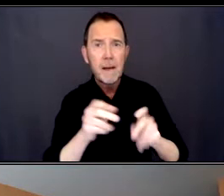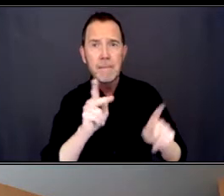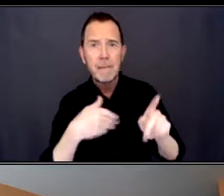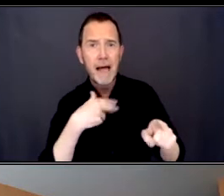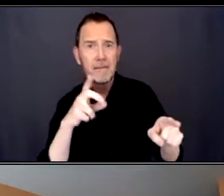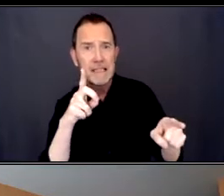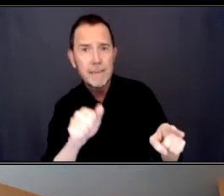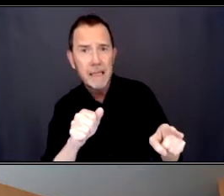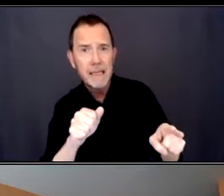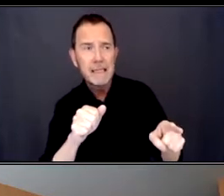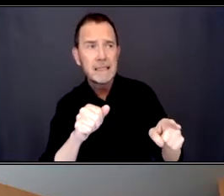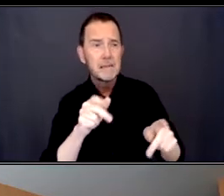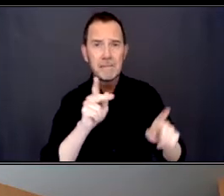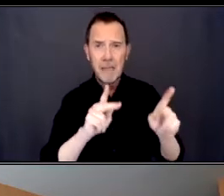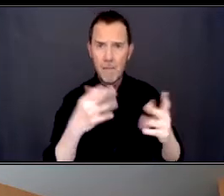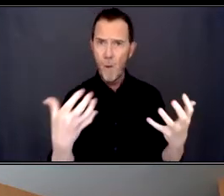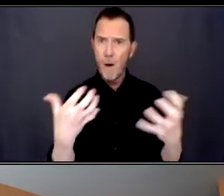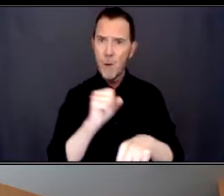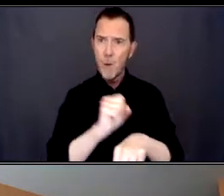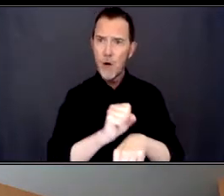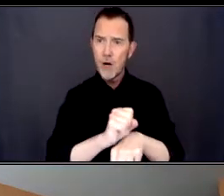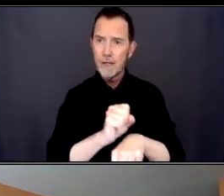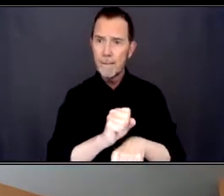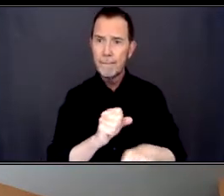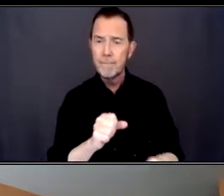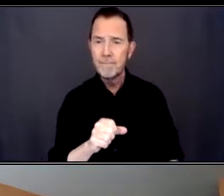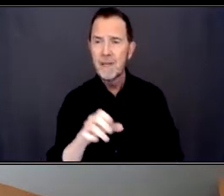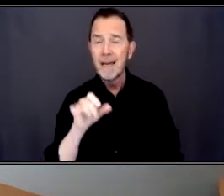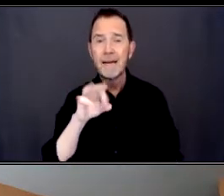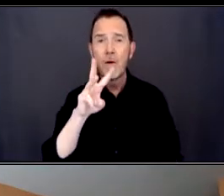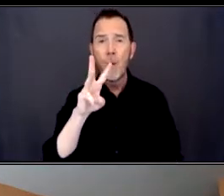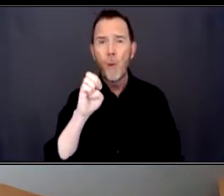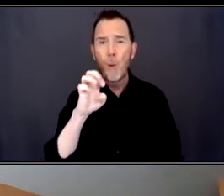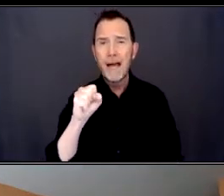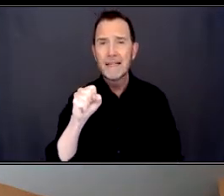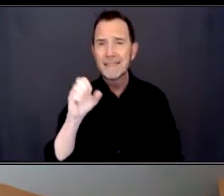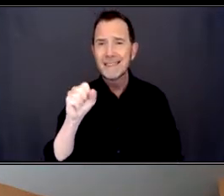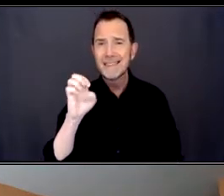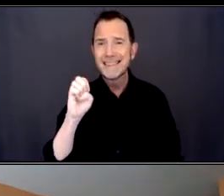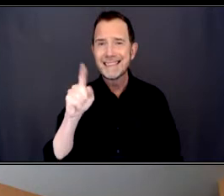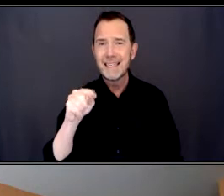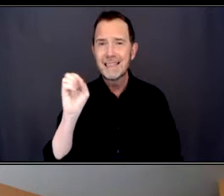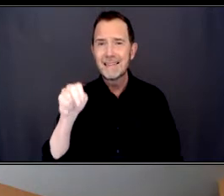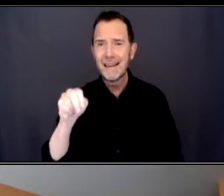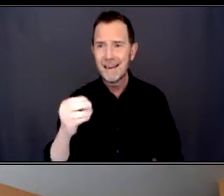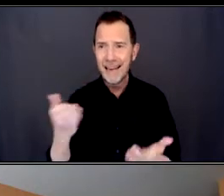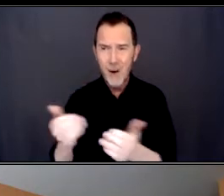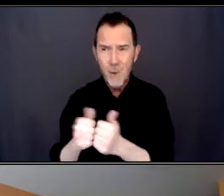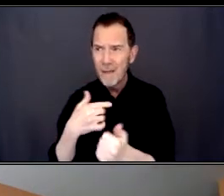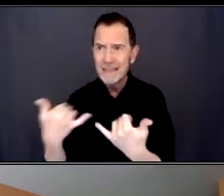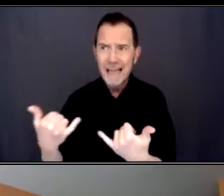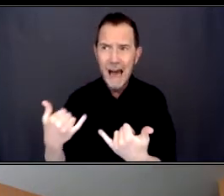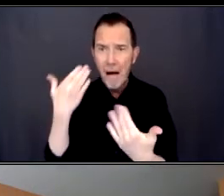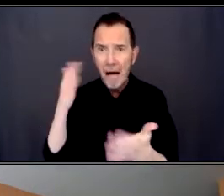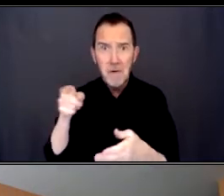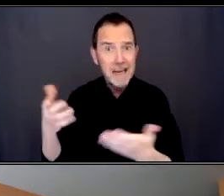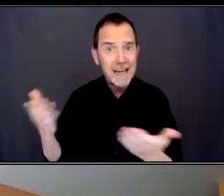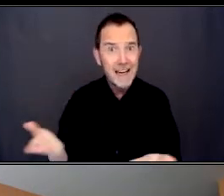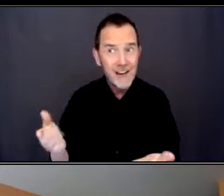we have business. If Wes Seaton is on the call today, I really appreciate that. Wes is the person who helped me in Richmond,